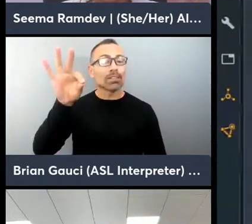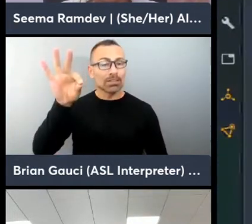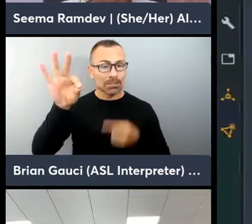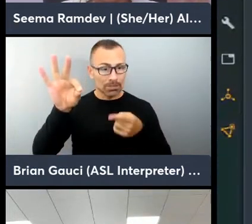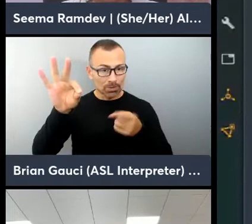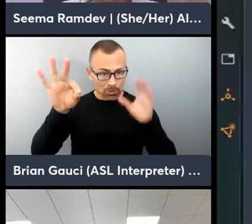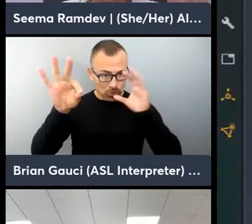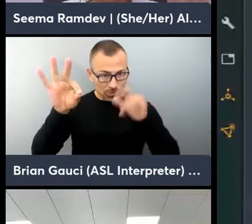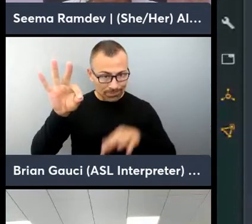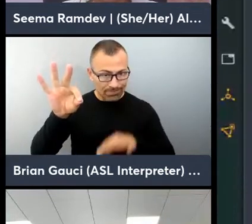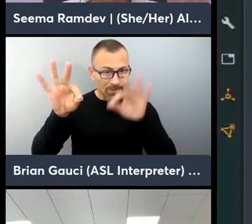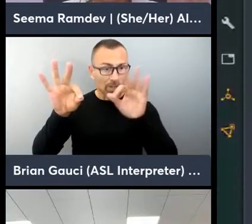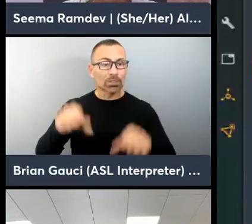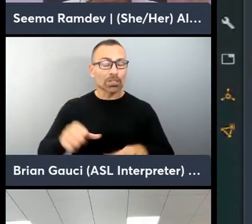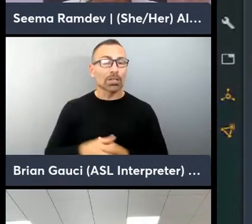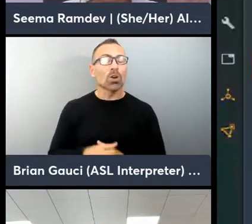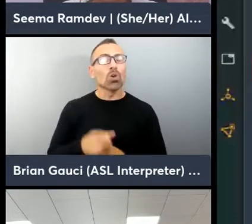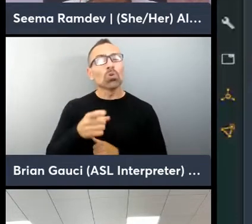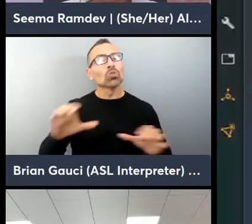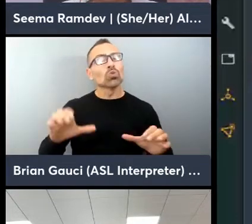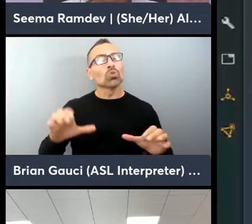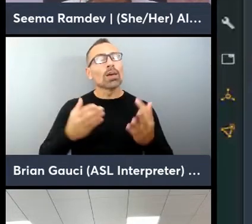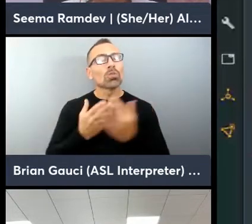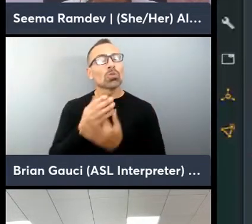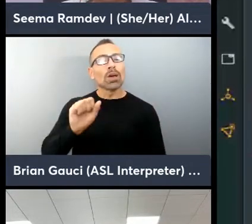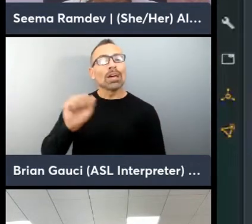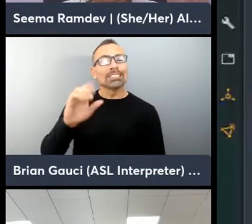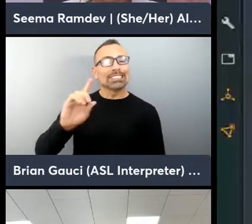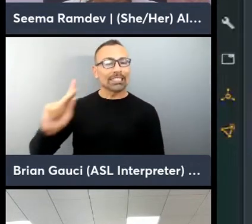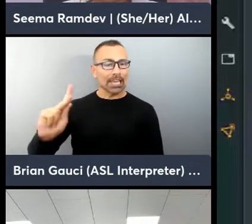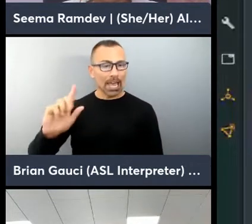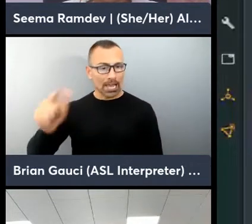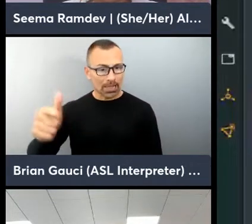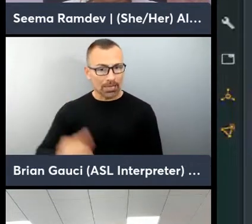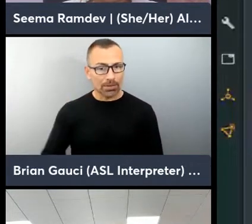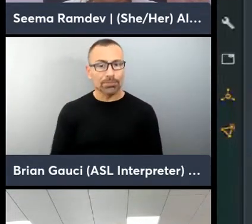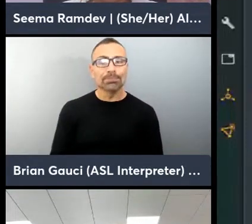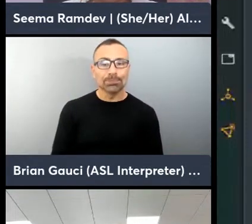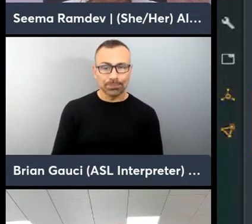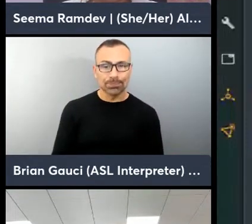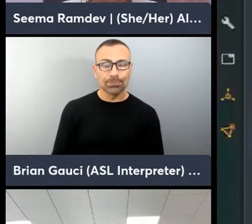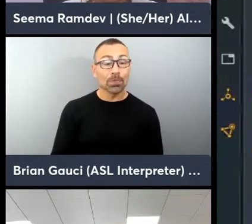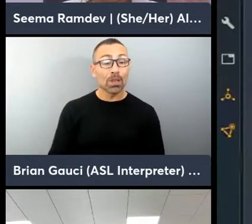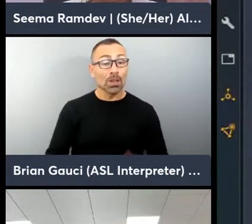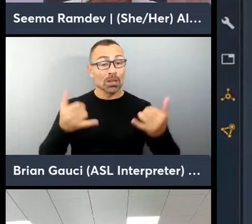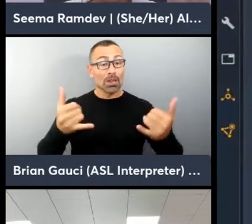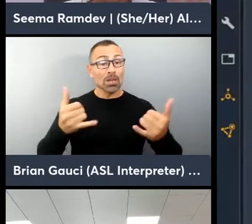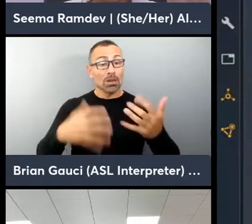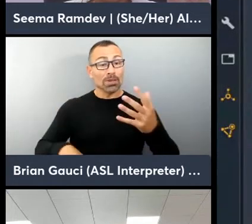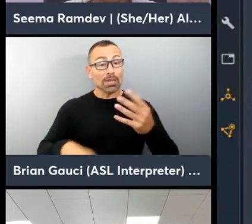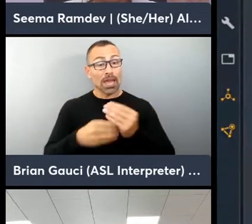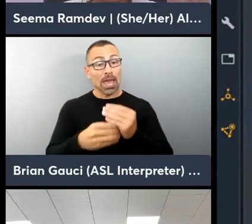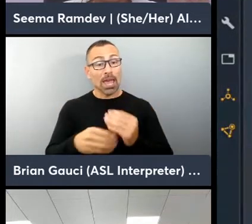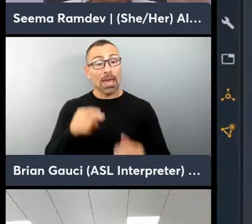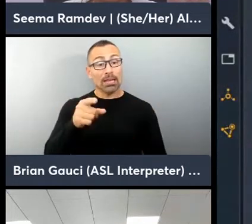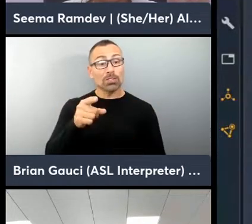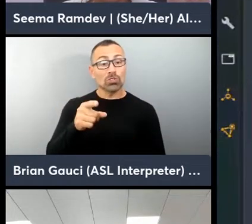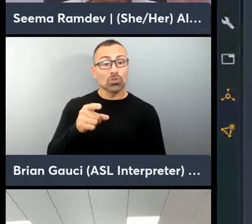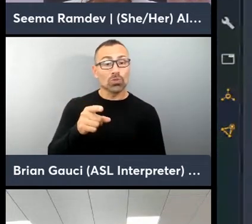So what I'm doing is I'm going to add to the is